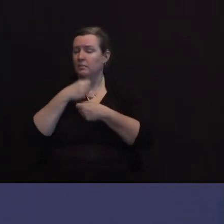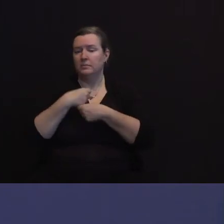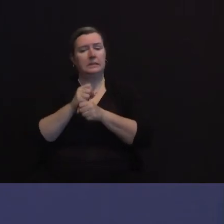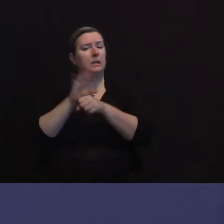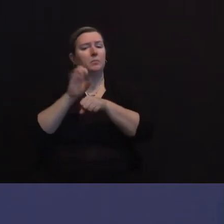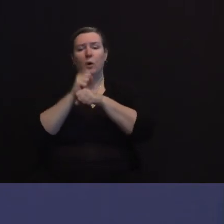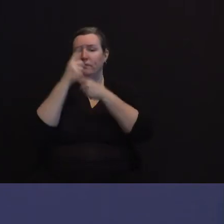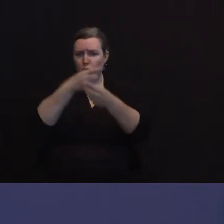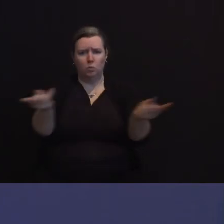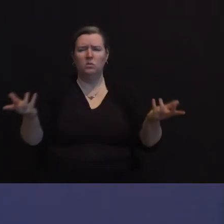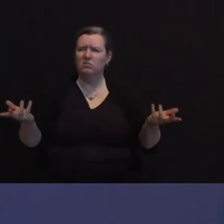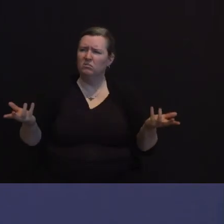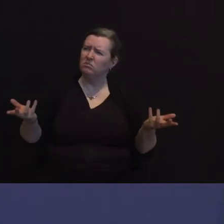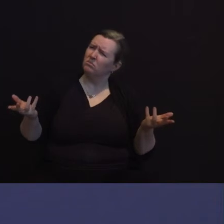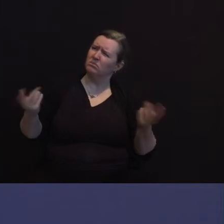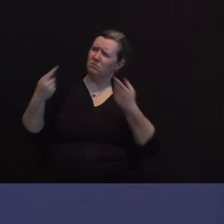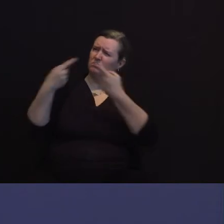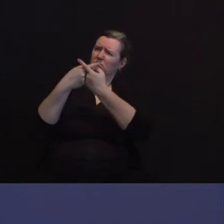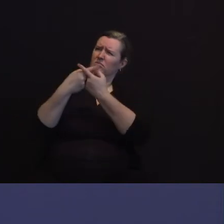Are you arranging? I'm